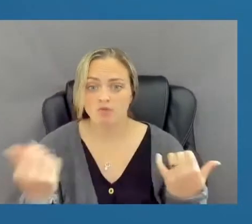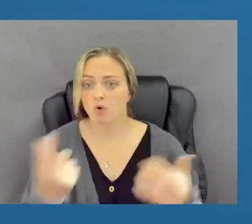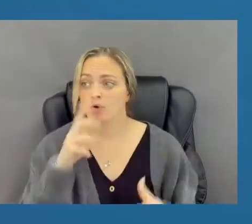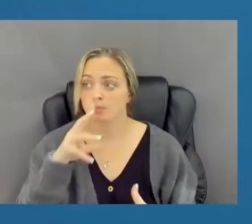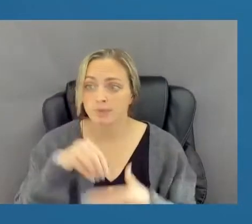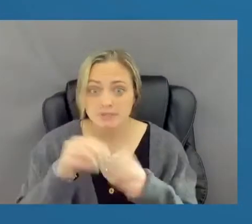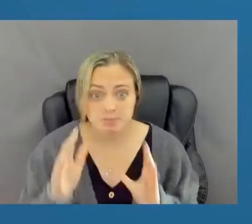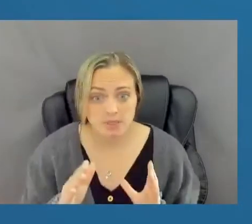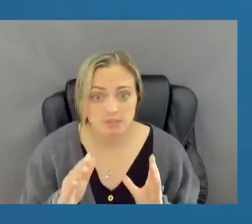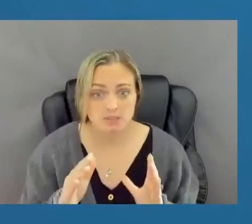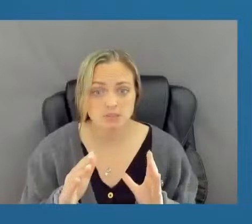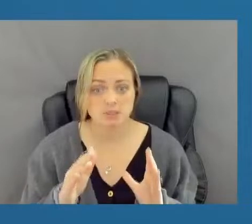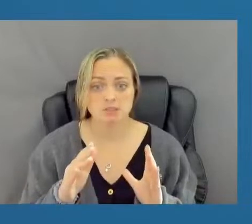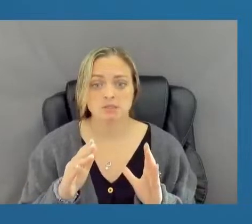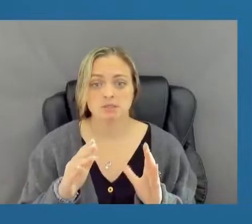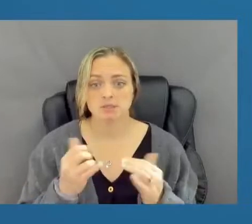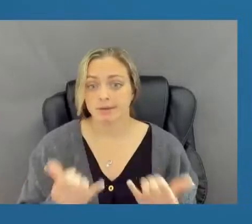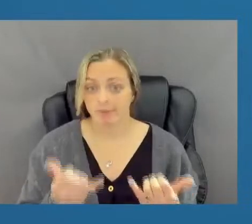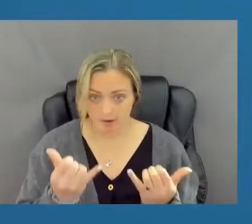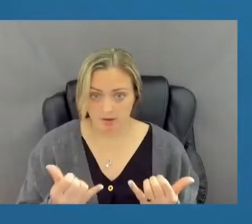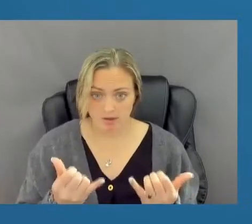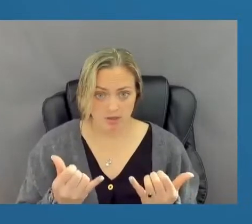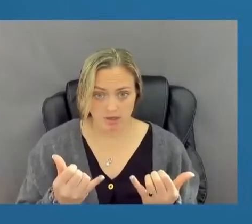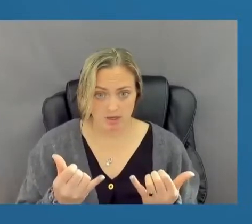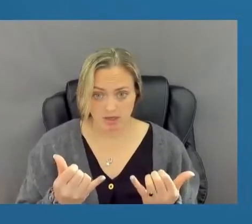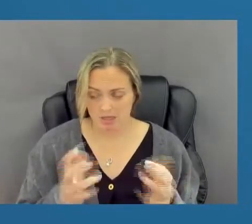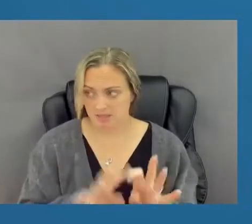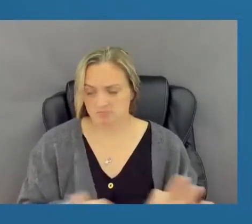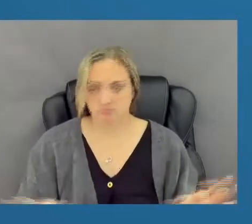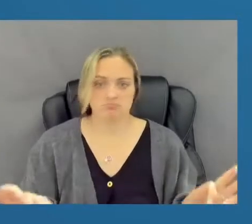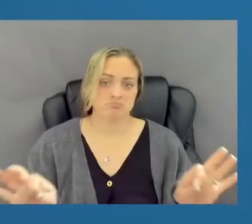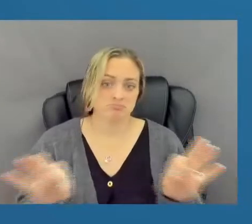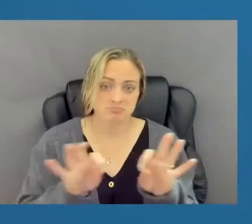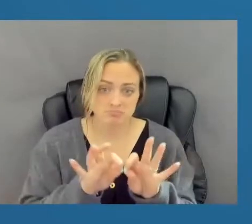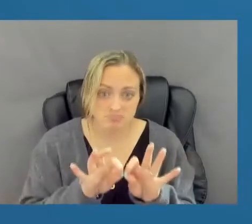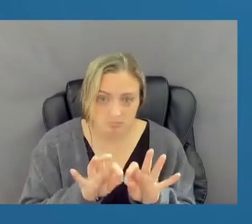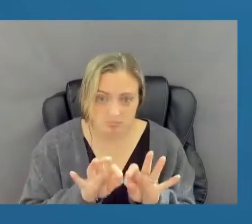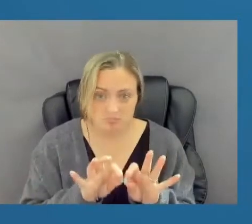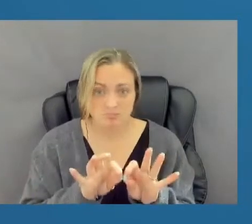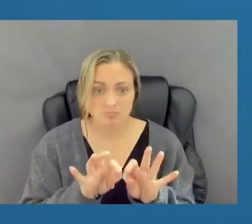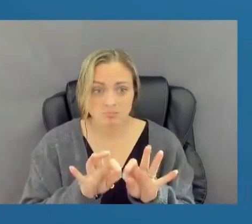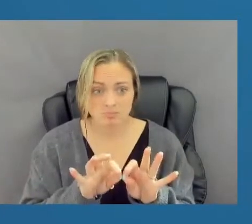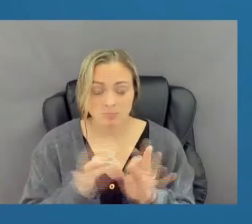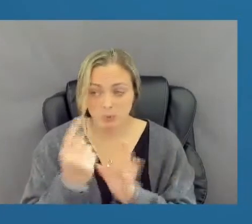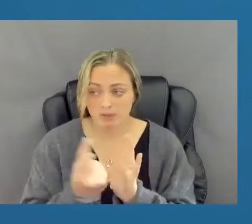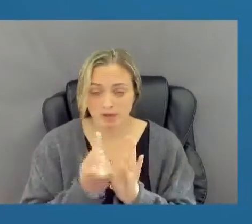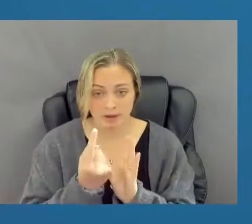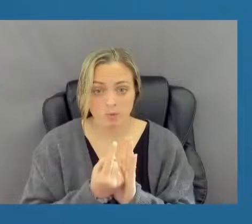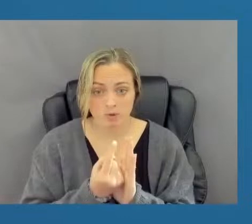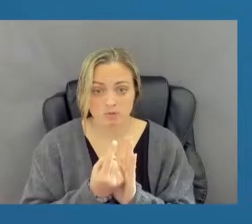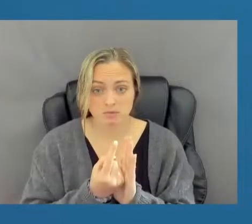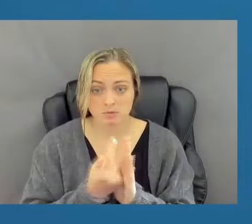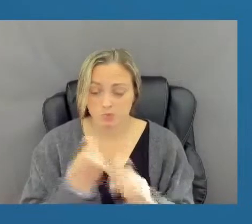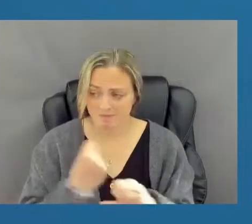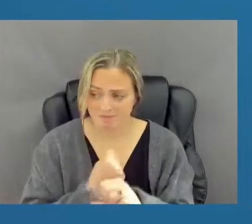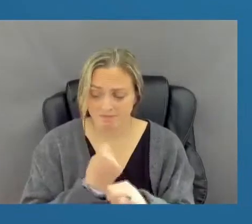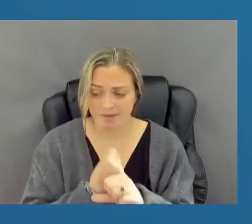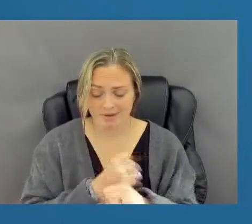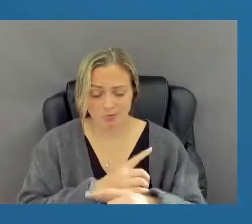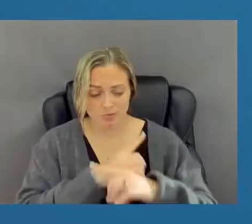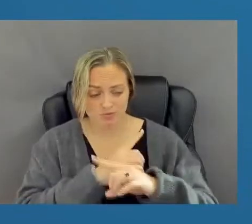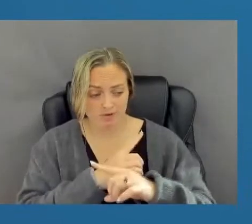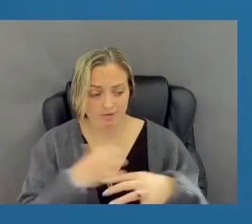participants today in this critically important hour as we fight to defend the health